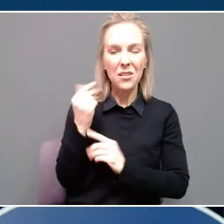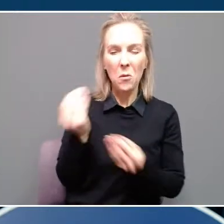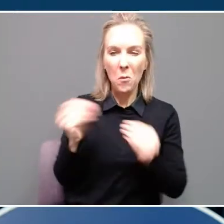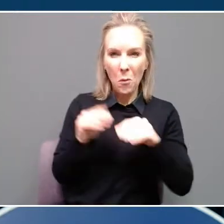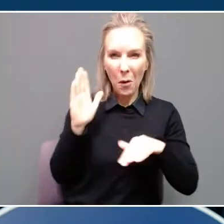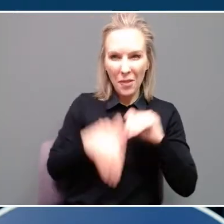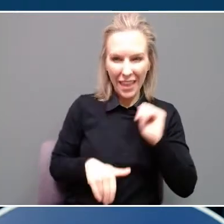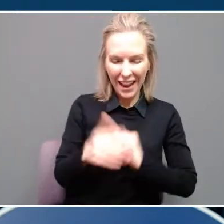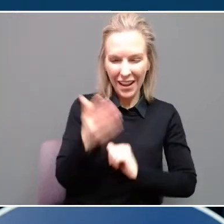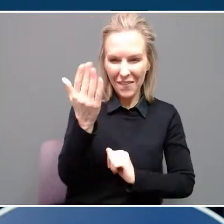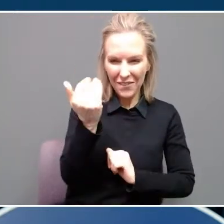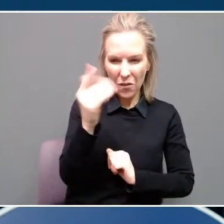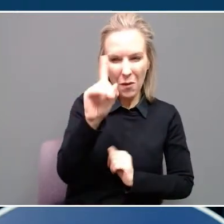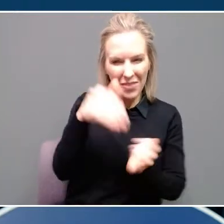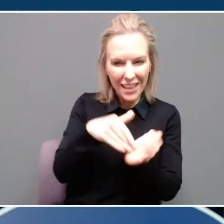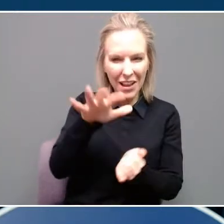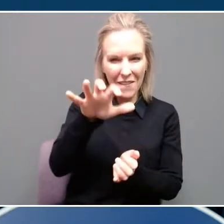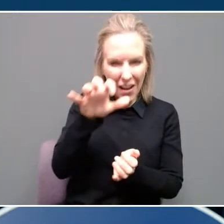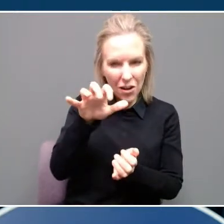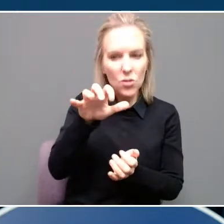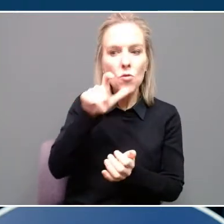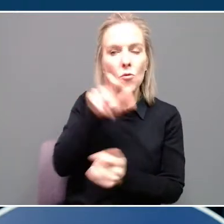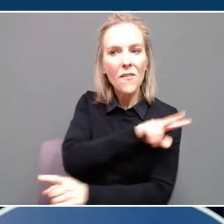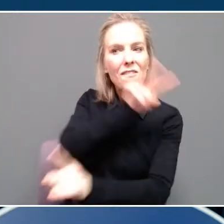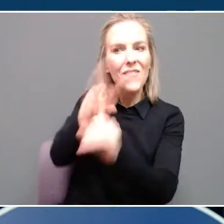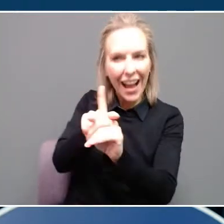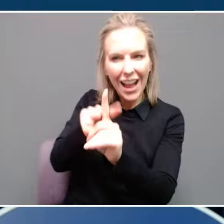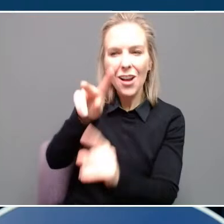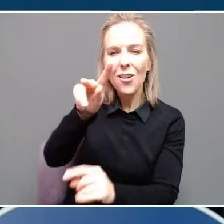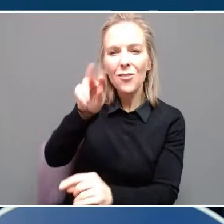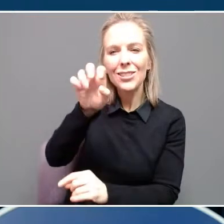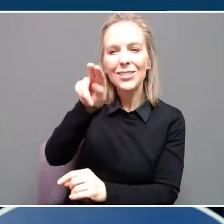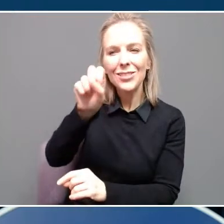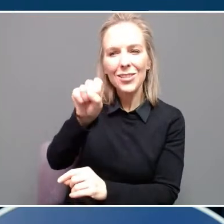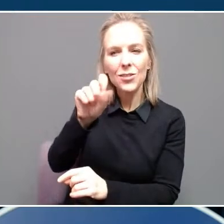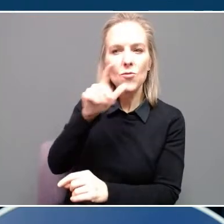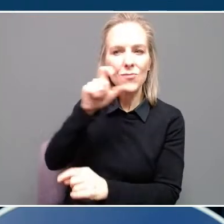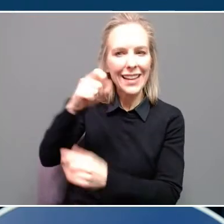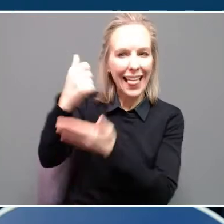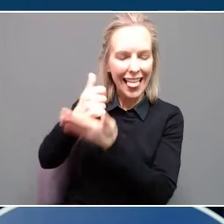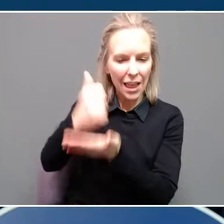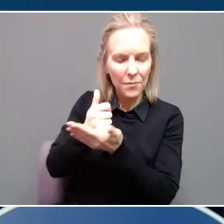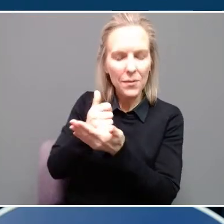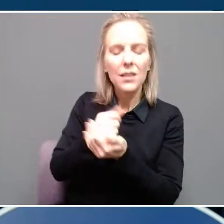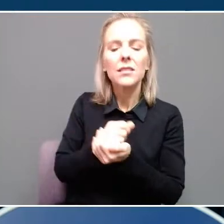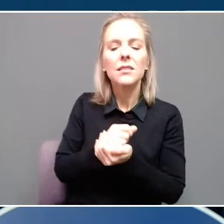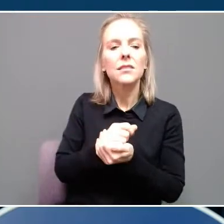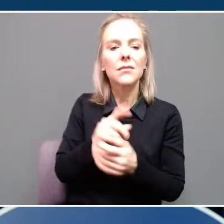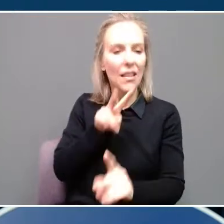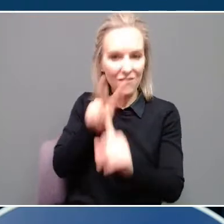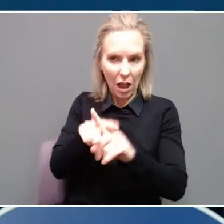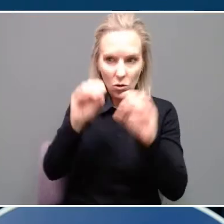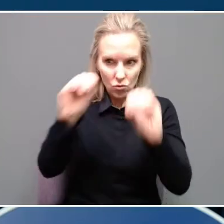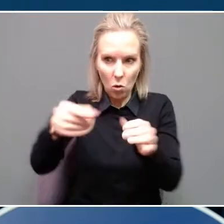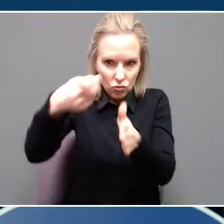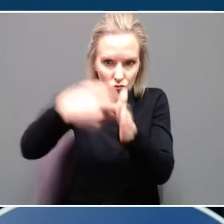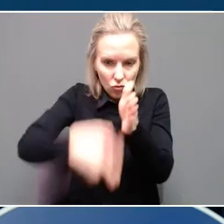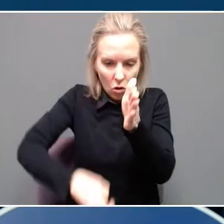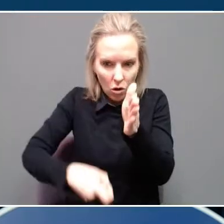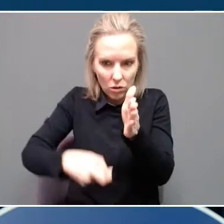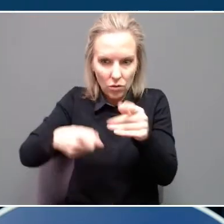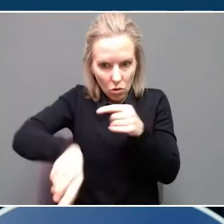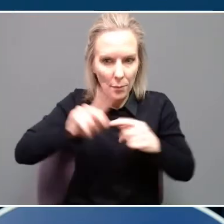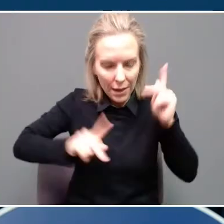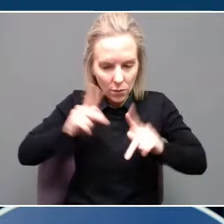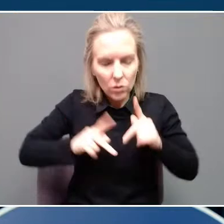returns were prepared and with this help and then filed at no cost to the individuals. So if you